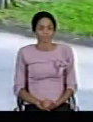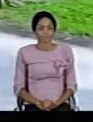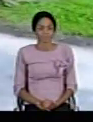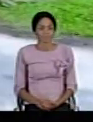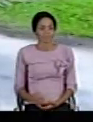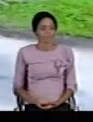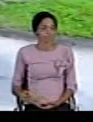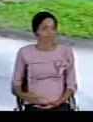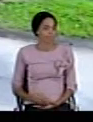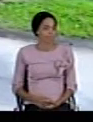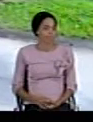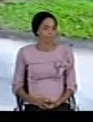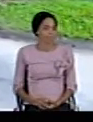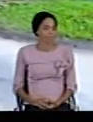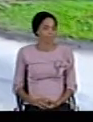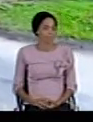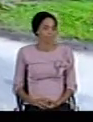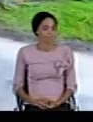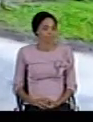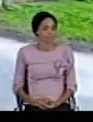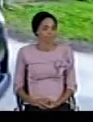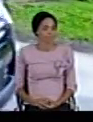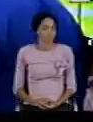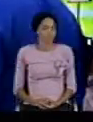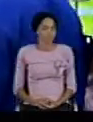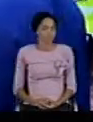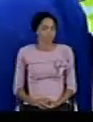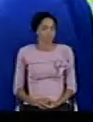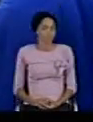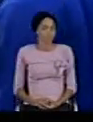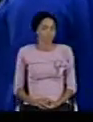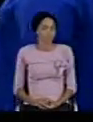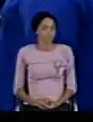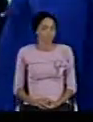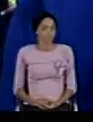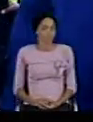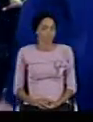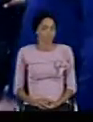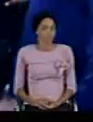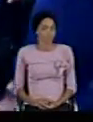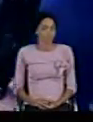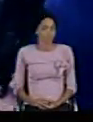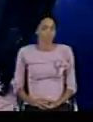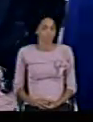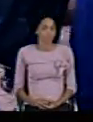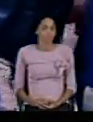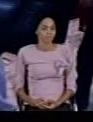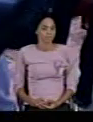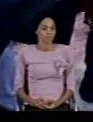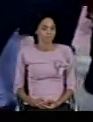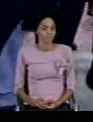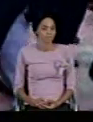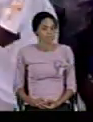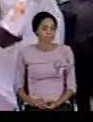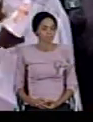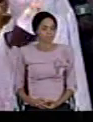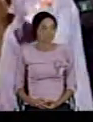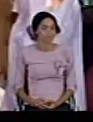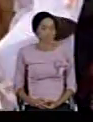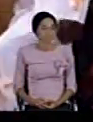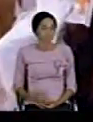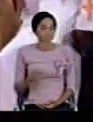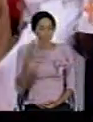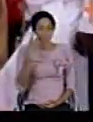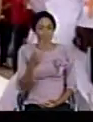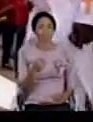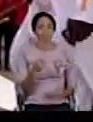With prestige in biblical vintage, he alights from his car. With a lovely smile,